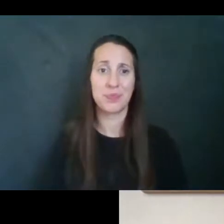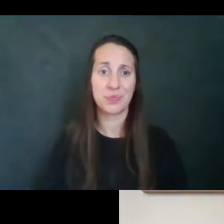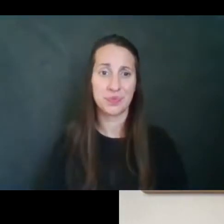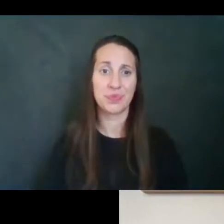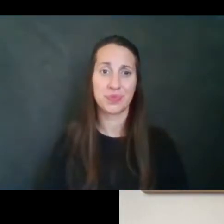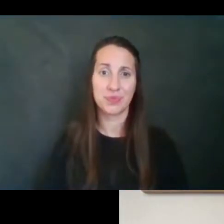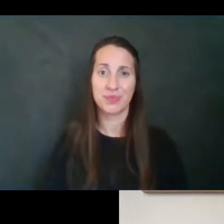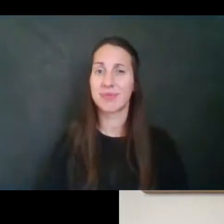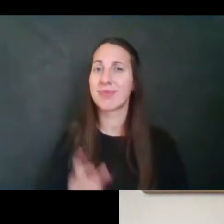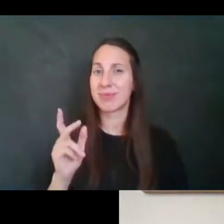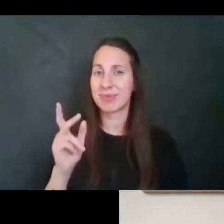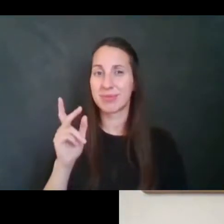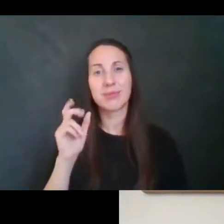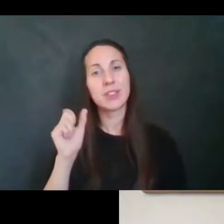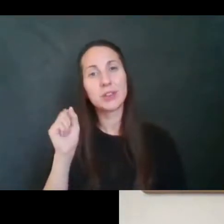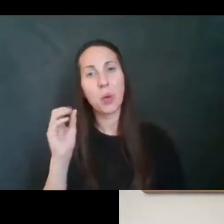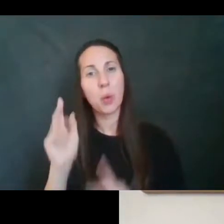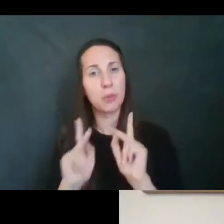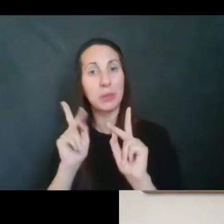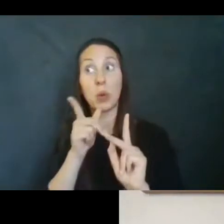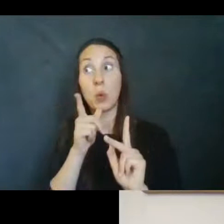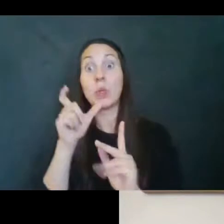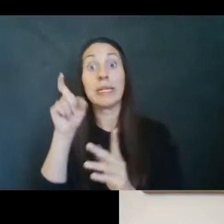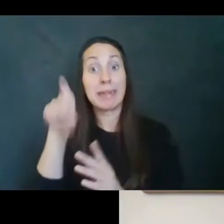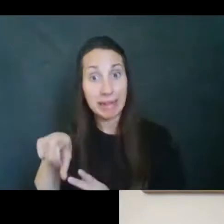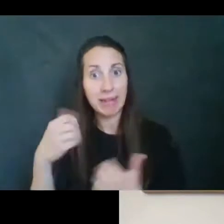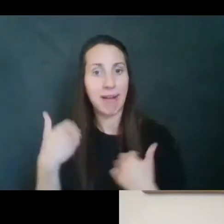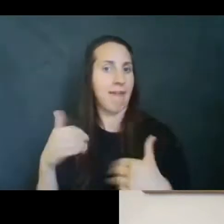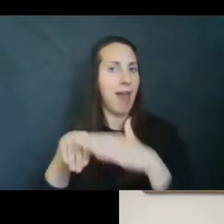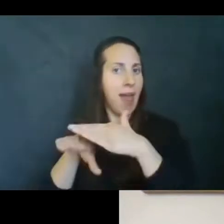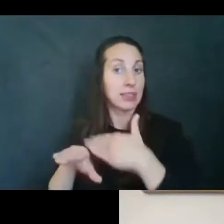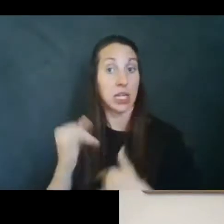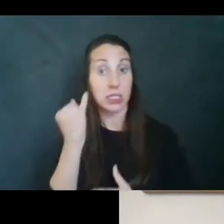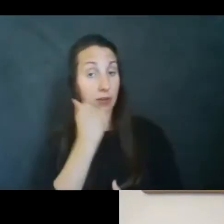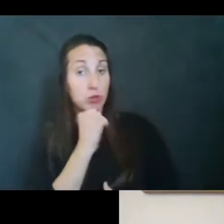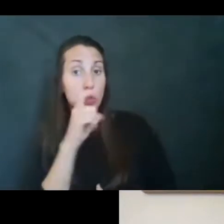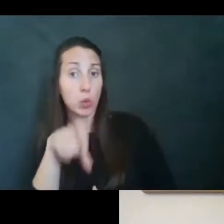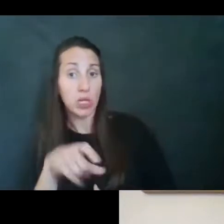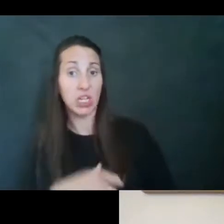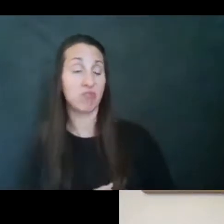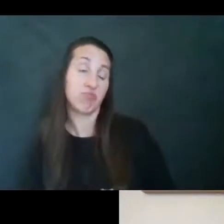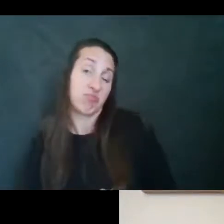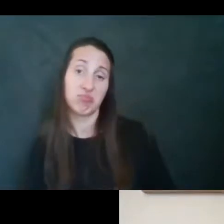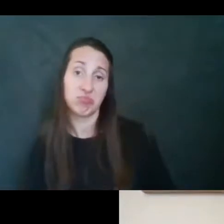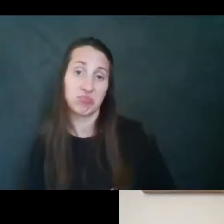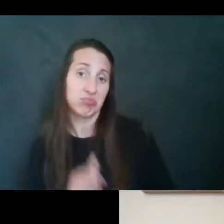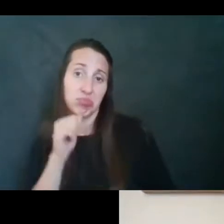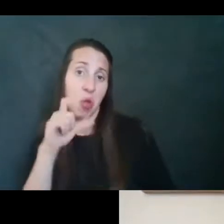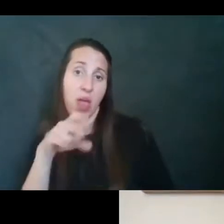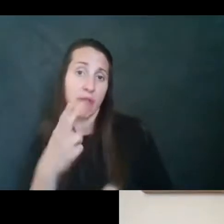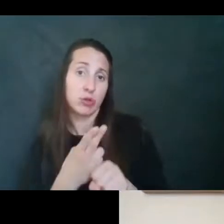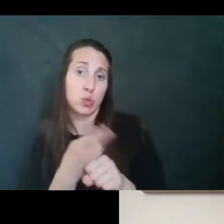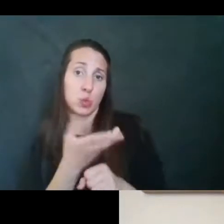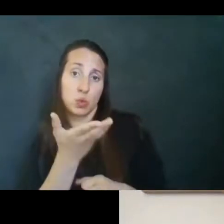people who do need it have access to it, and people who don't need it don't have to utilize it while it's